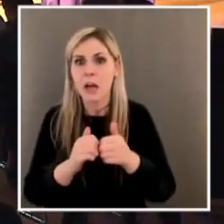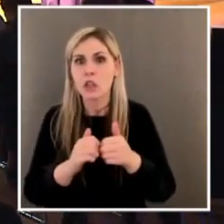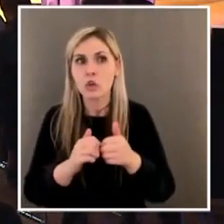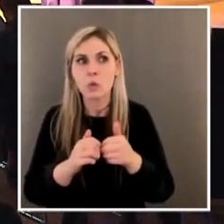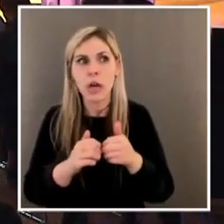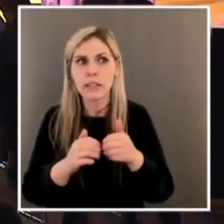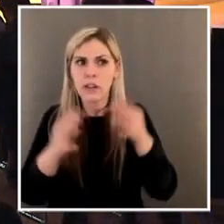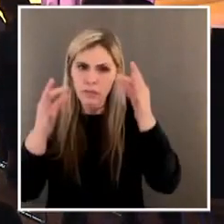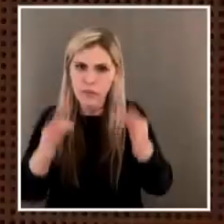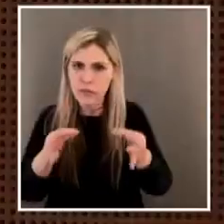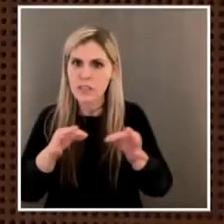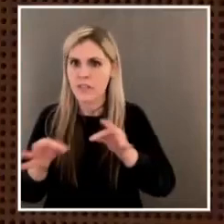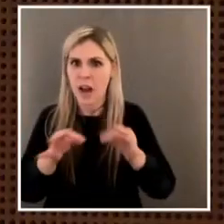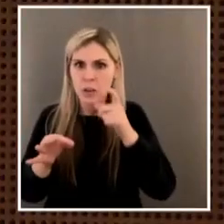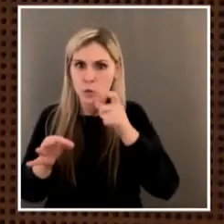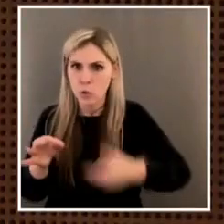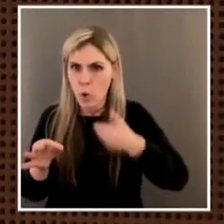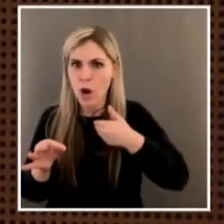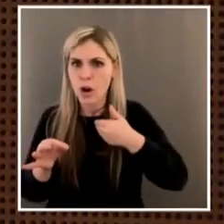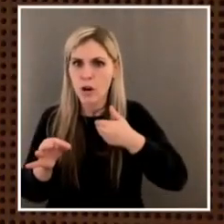and stay yourself?